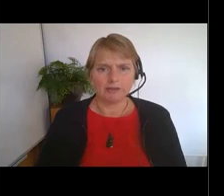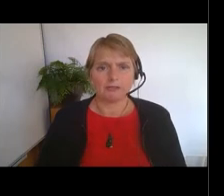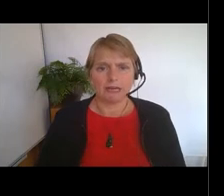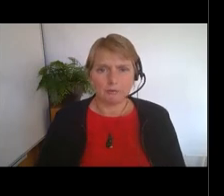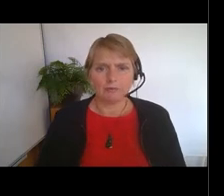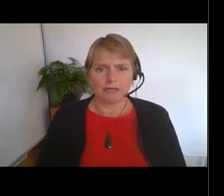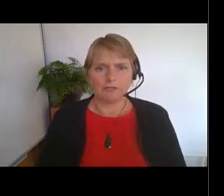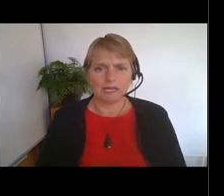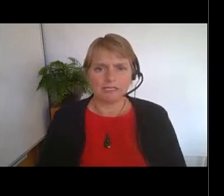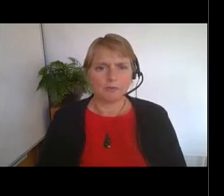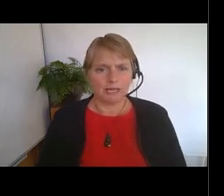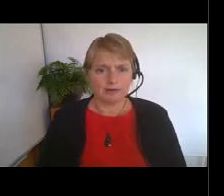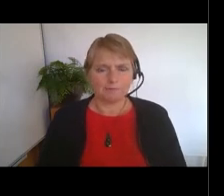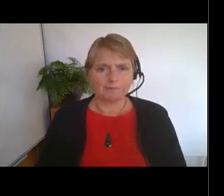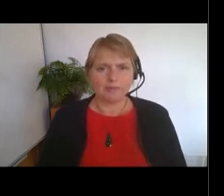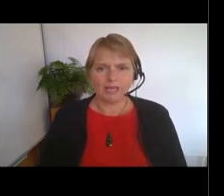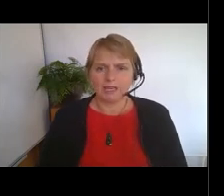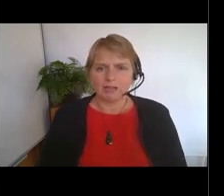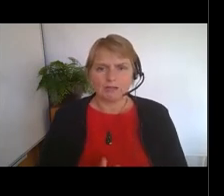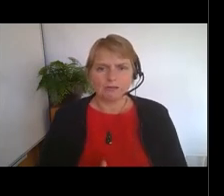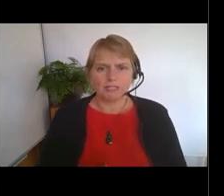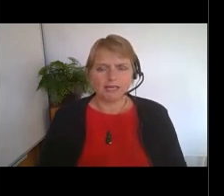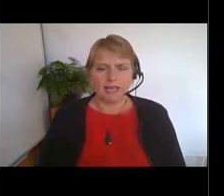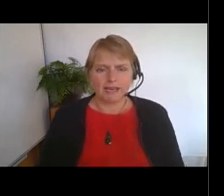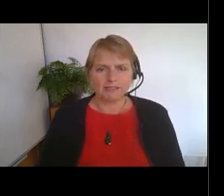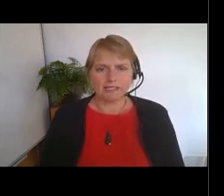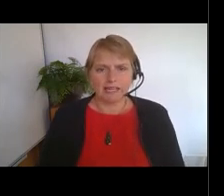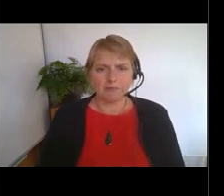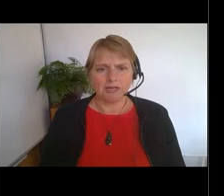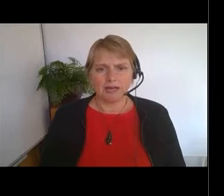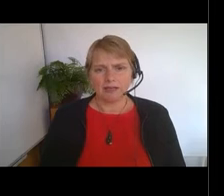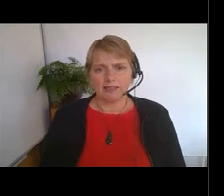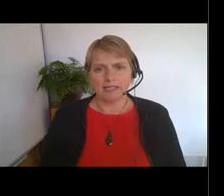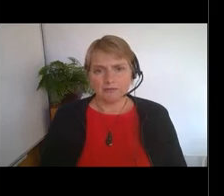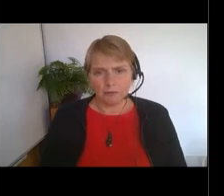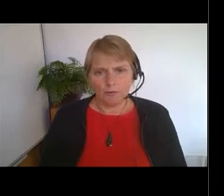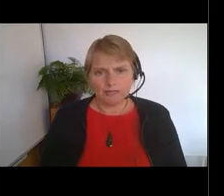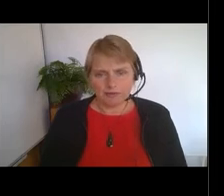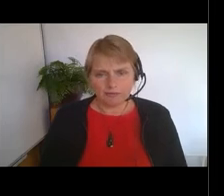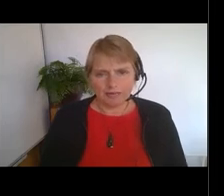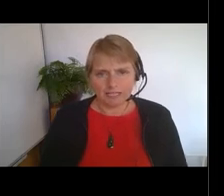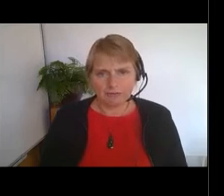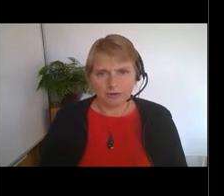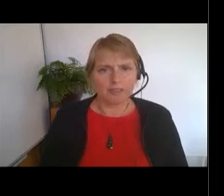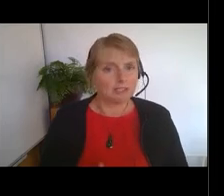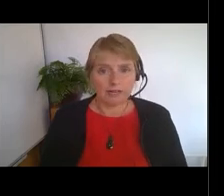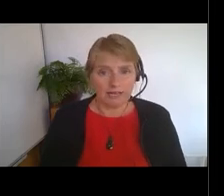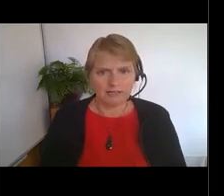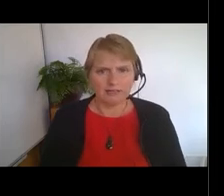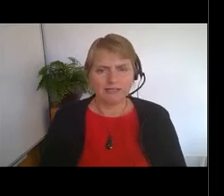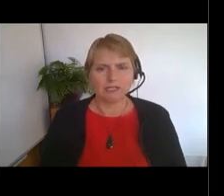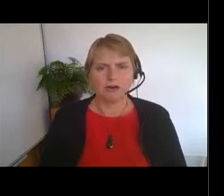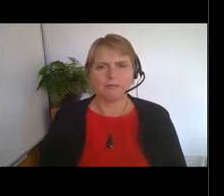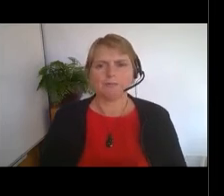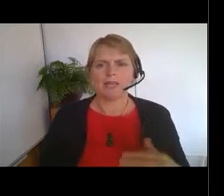many of those with the panel today as we can. You'd also see a handouts tab that has four pieces of information for you that you can